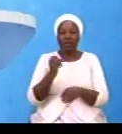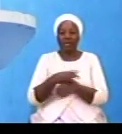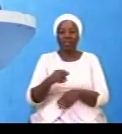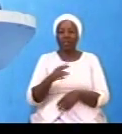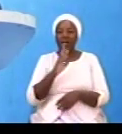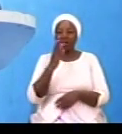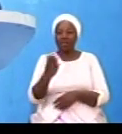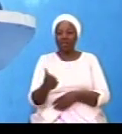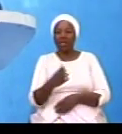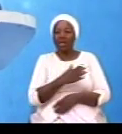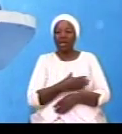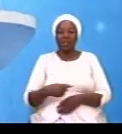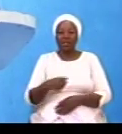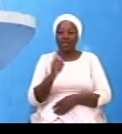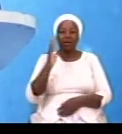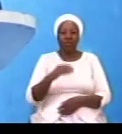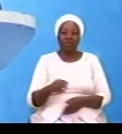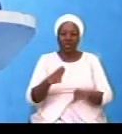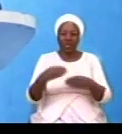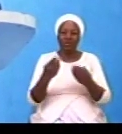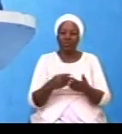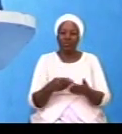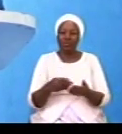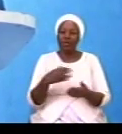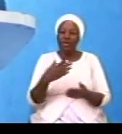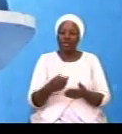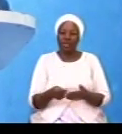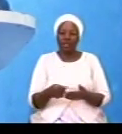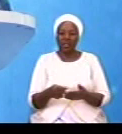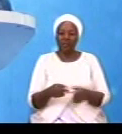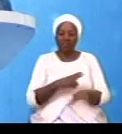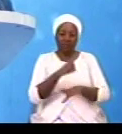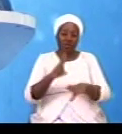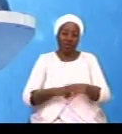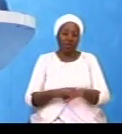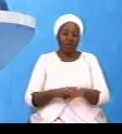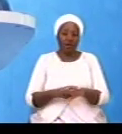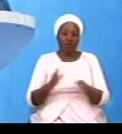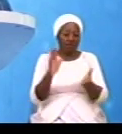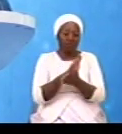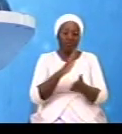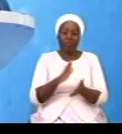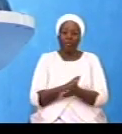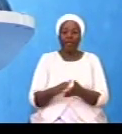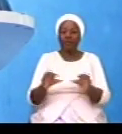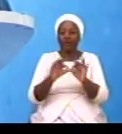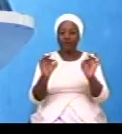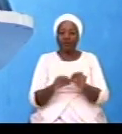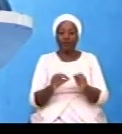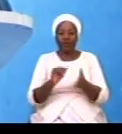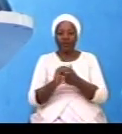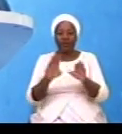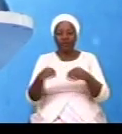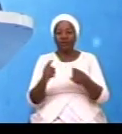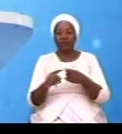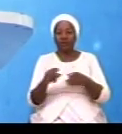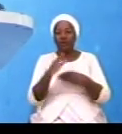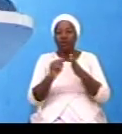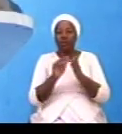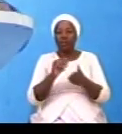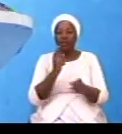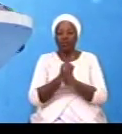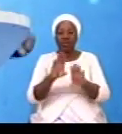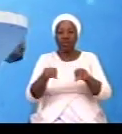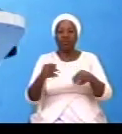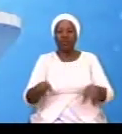usual sleeves we'll give to those who have just given their lives to the Lord, so that as you feel that